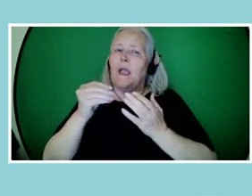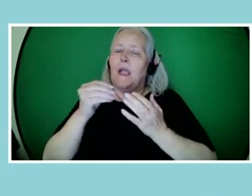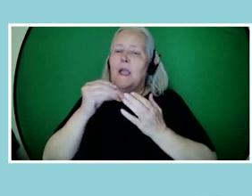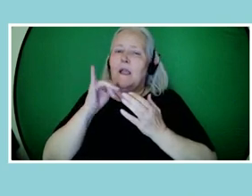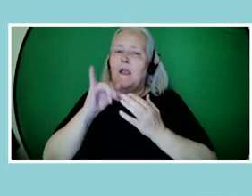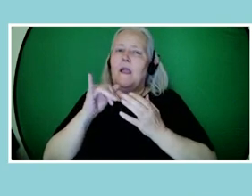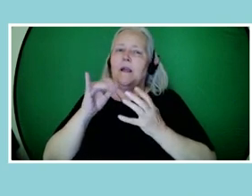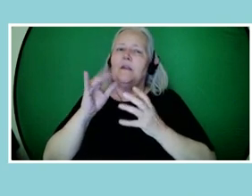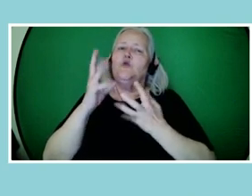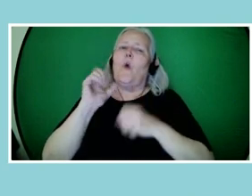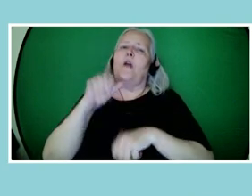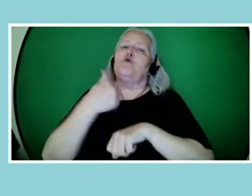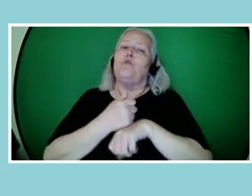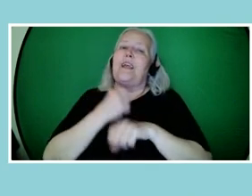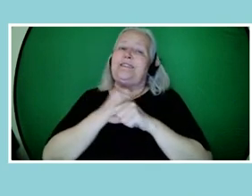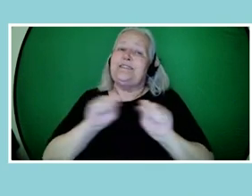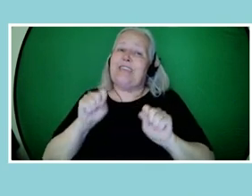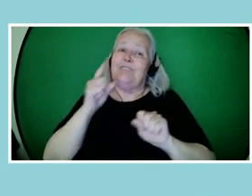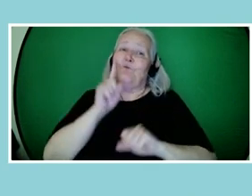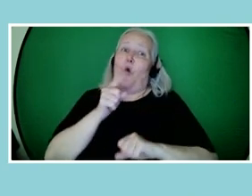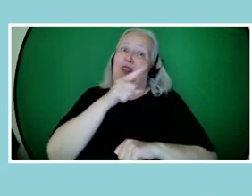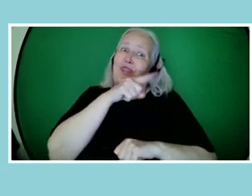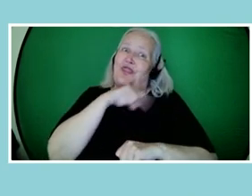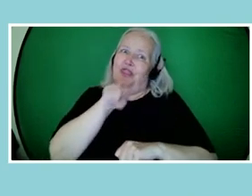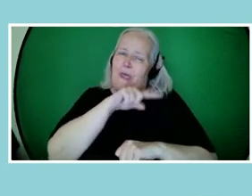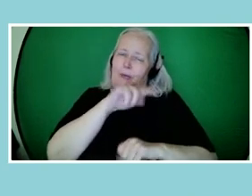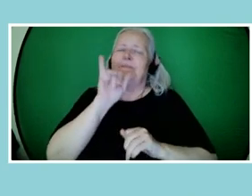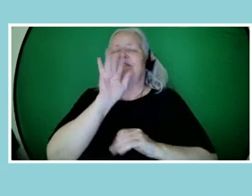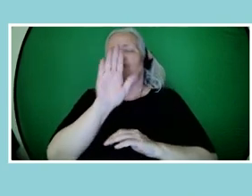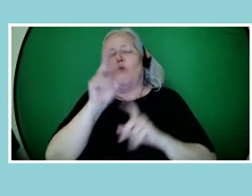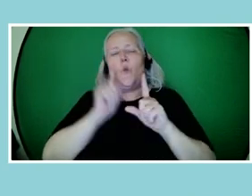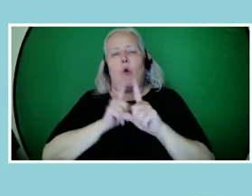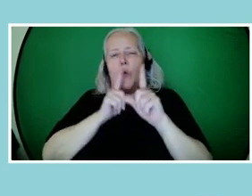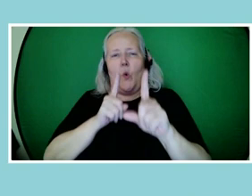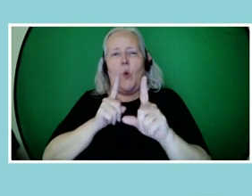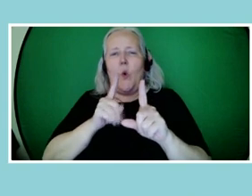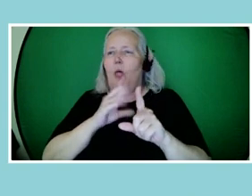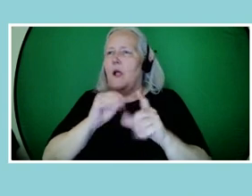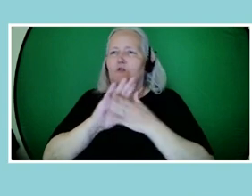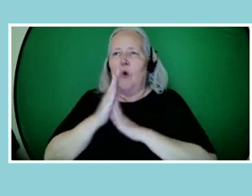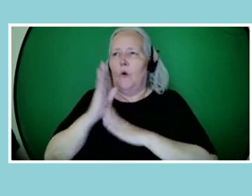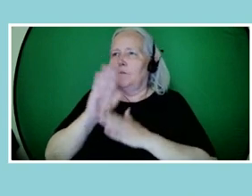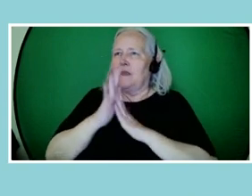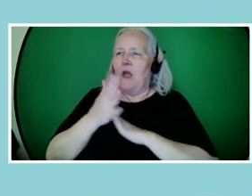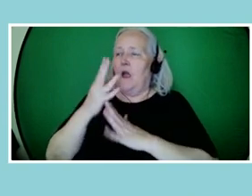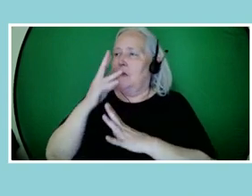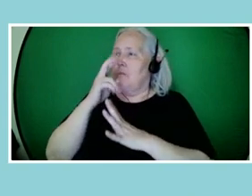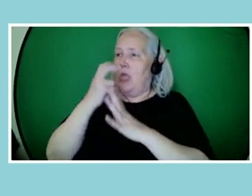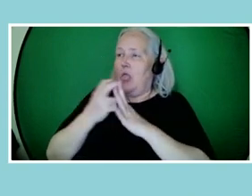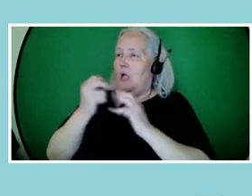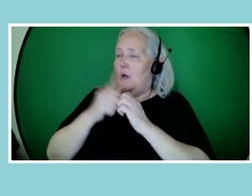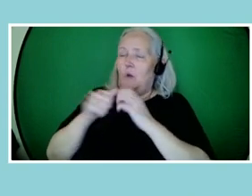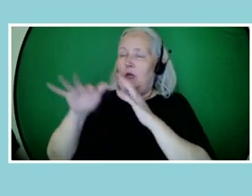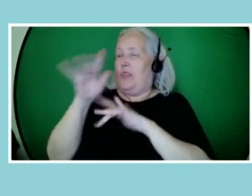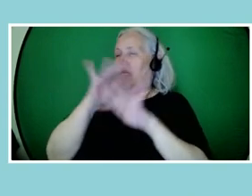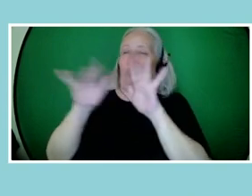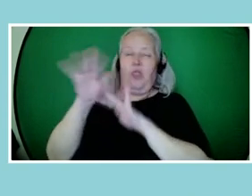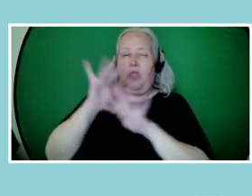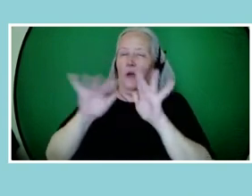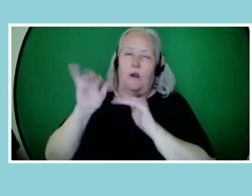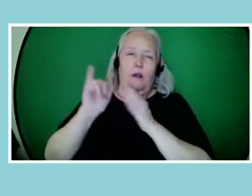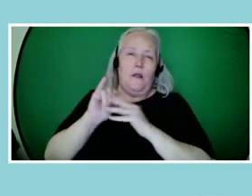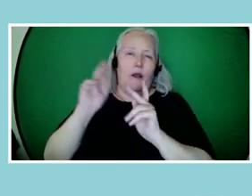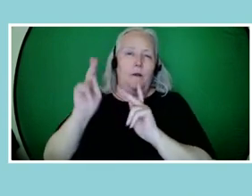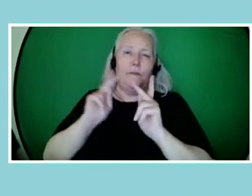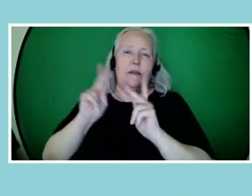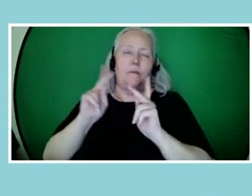for them is ultimately your goal, and to not get caught up in the noise of people that might be